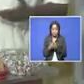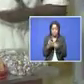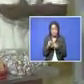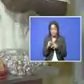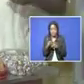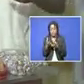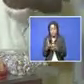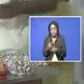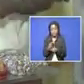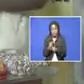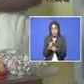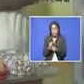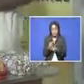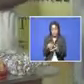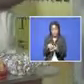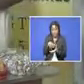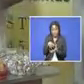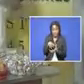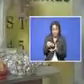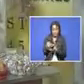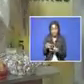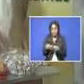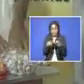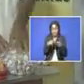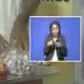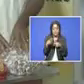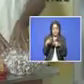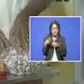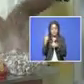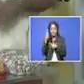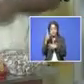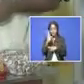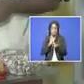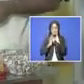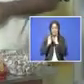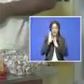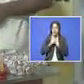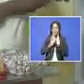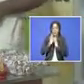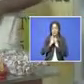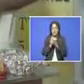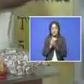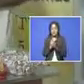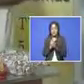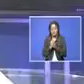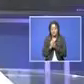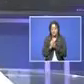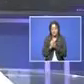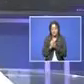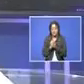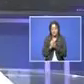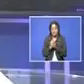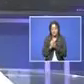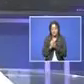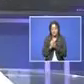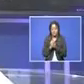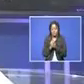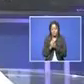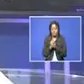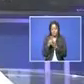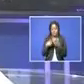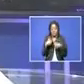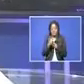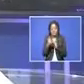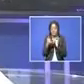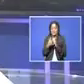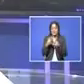banquet table, pass out to employees. We do the loose mints where you can hand out to customers. Okay, and so what makes it different from, say,